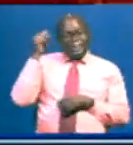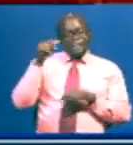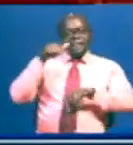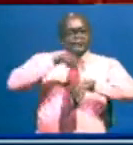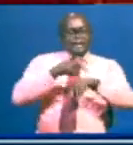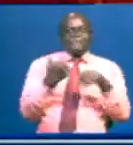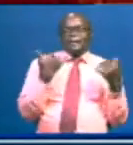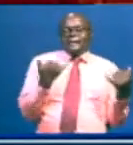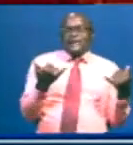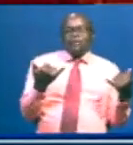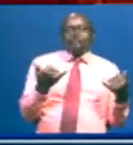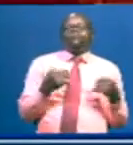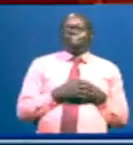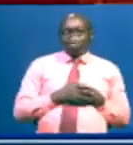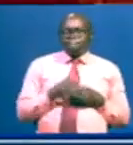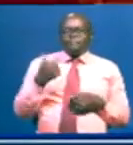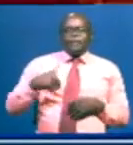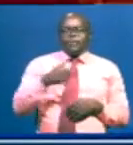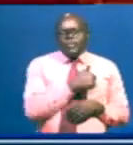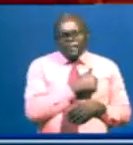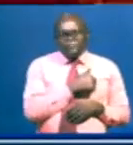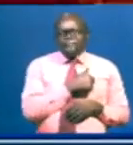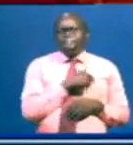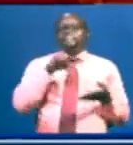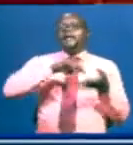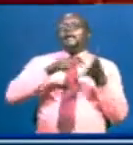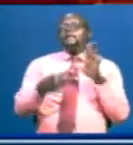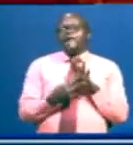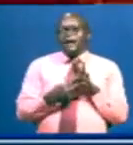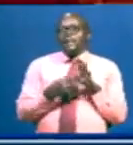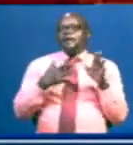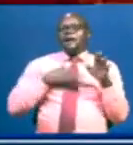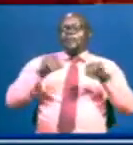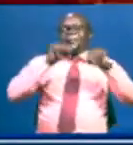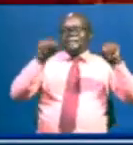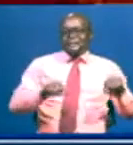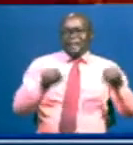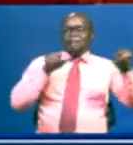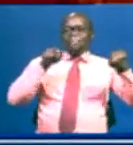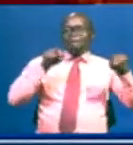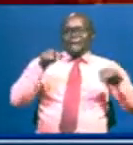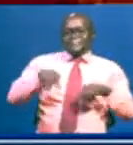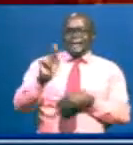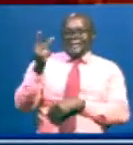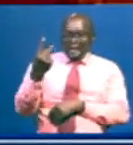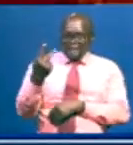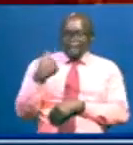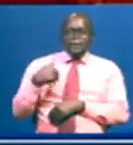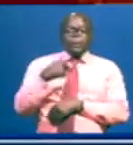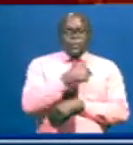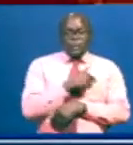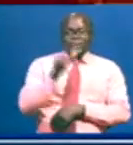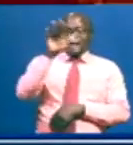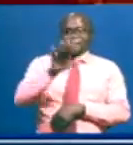Madam Speaker, that we define our system of governance in this country. Are we a parliamentary